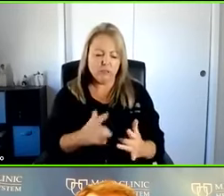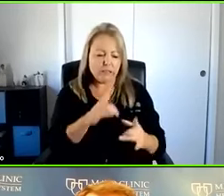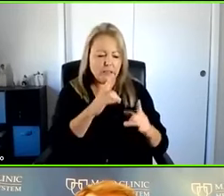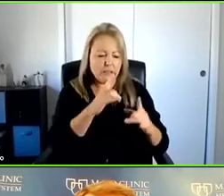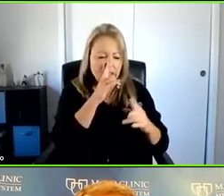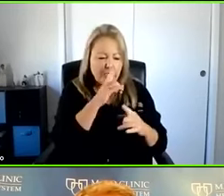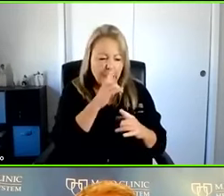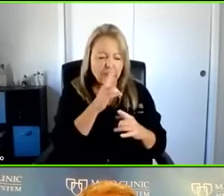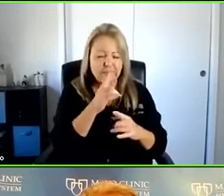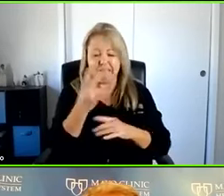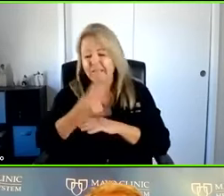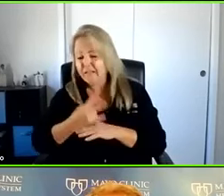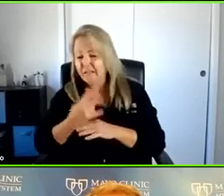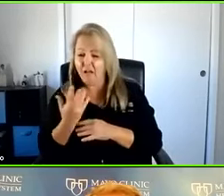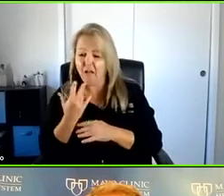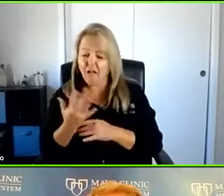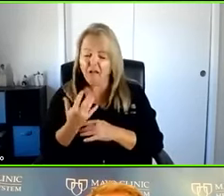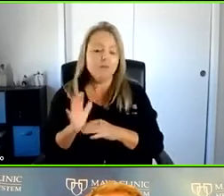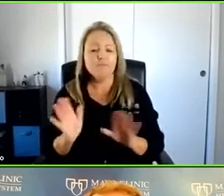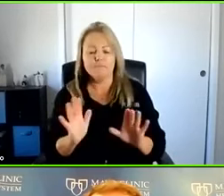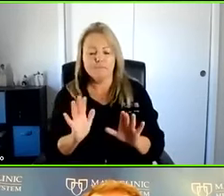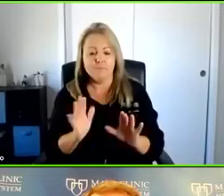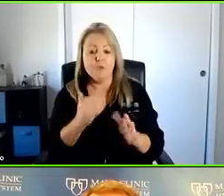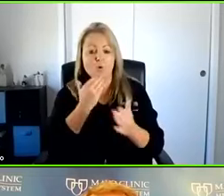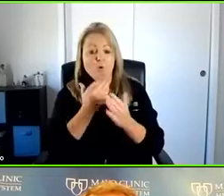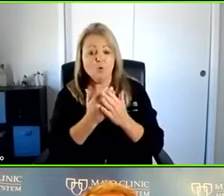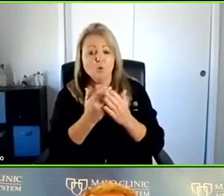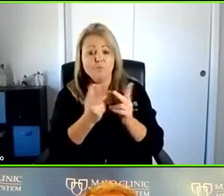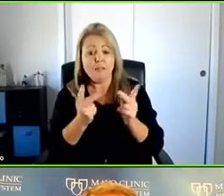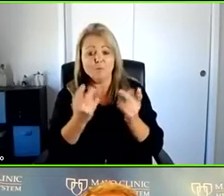about delayed turnaround time. That's in a good spot right now.